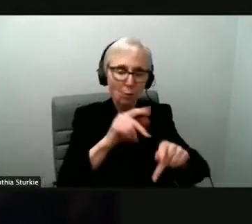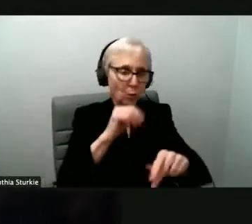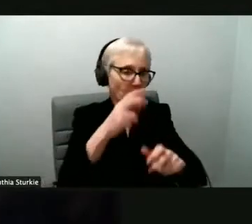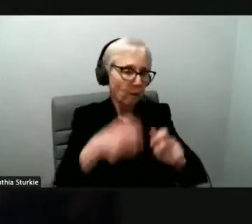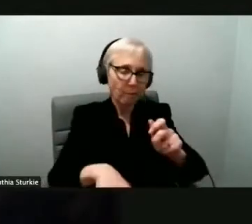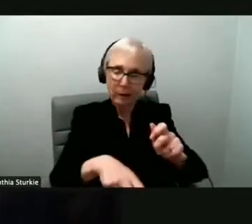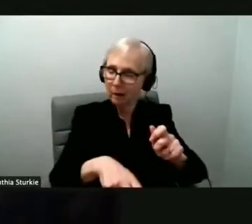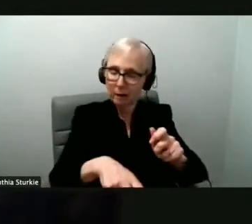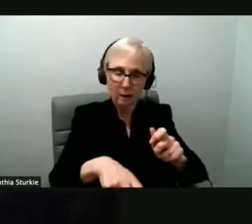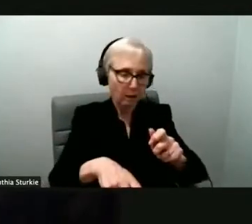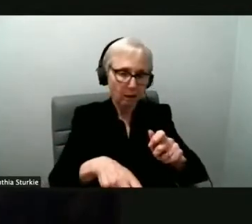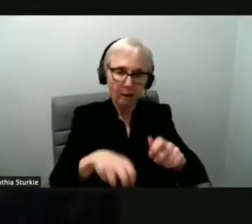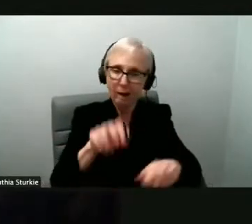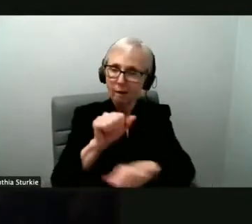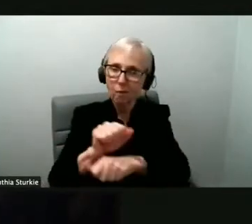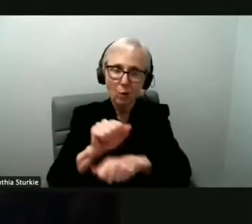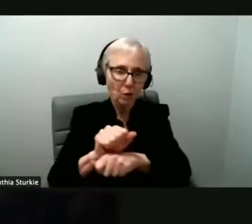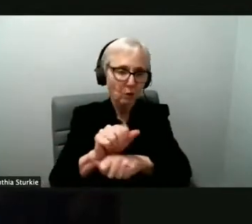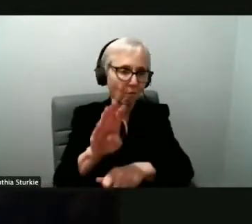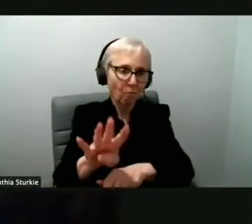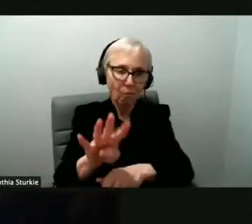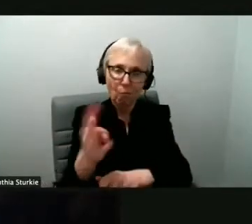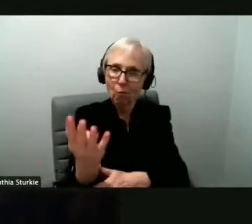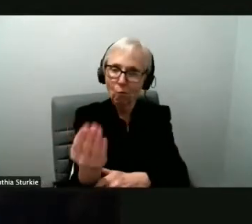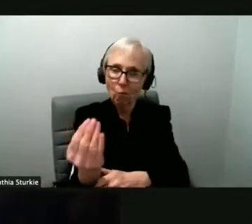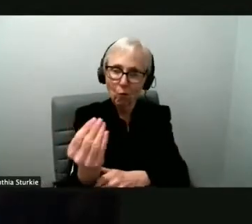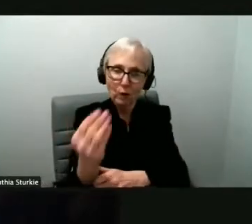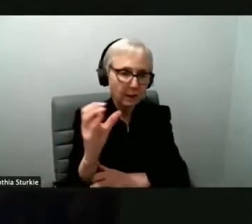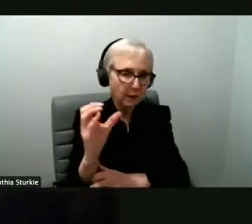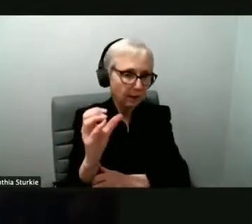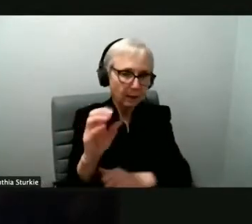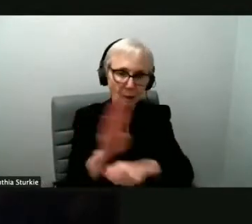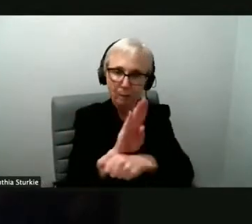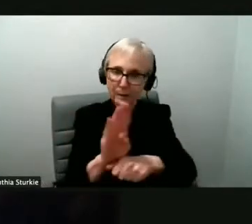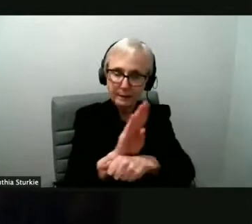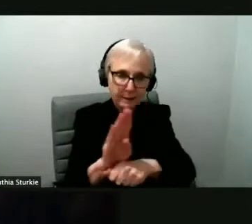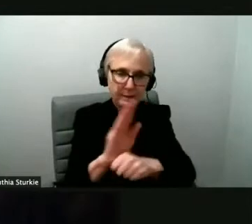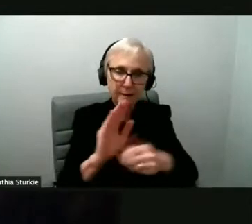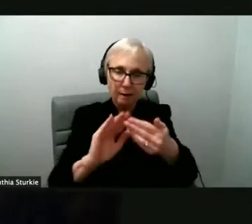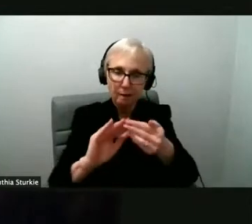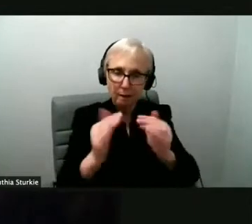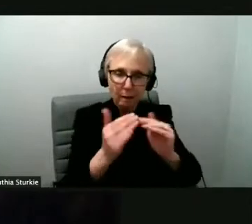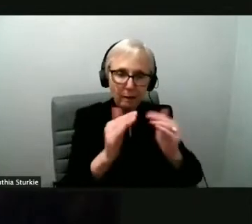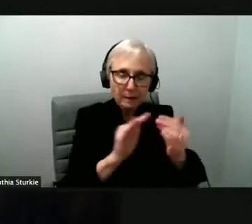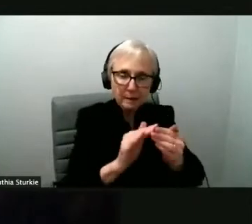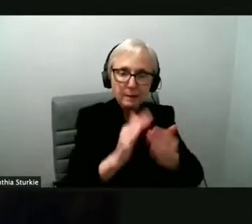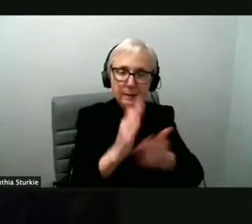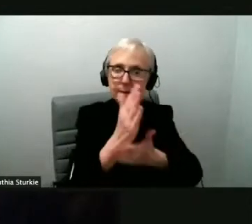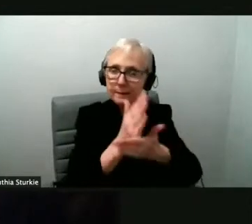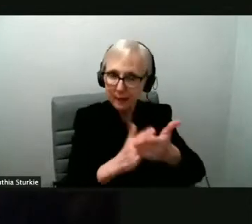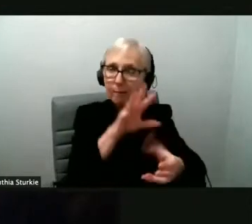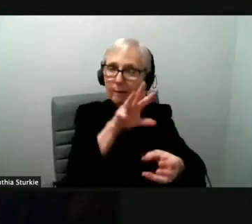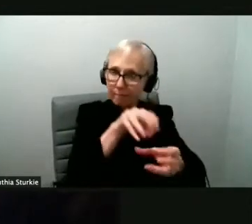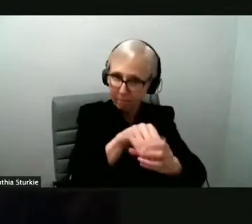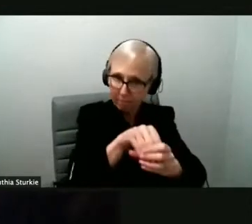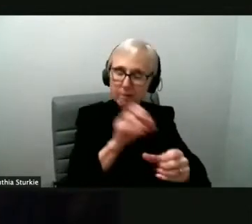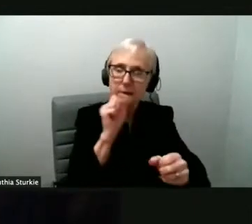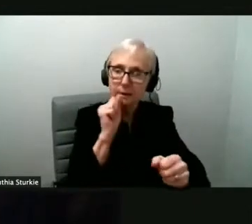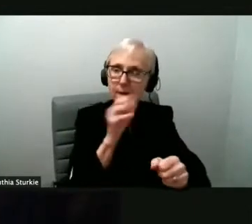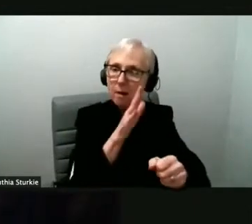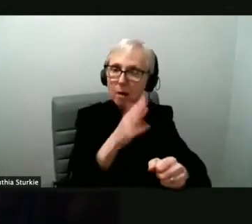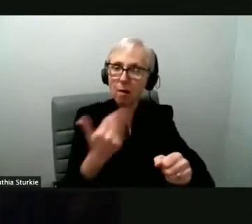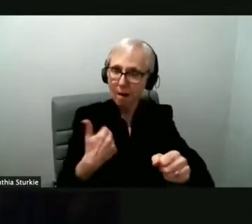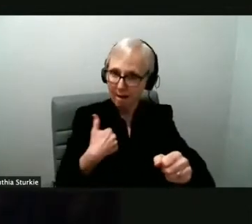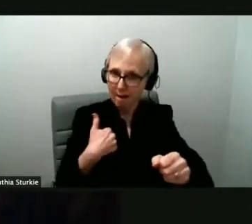with, and again, over 1,400 businesses in the community. Along with that are, you know, some senior citizens that do have business